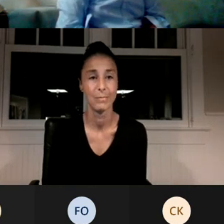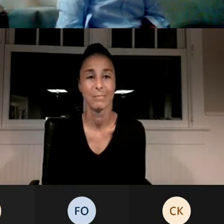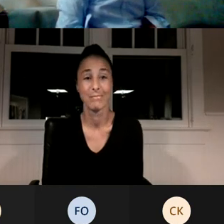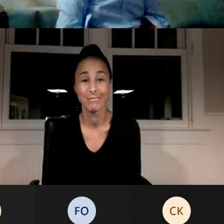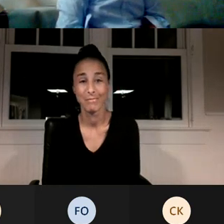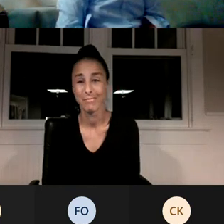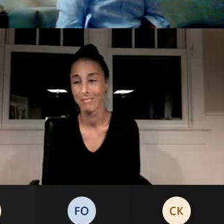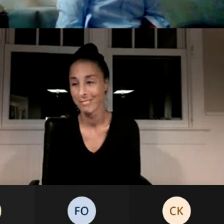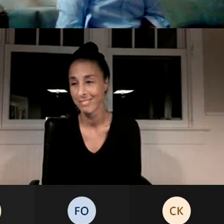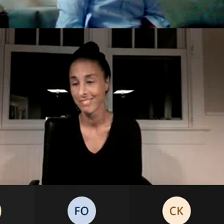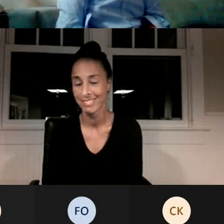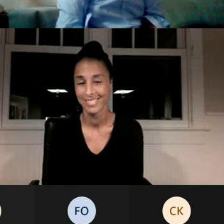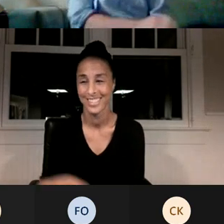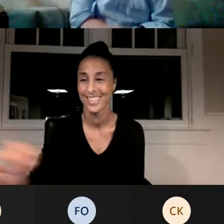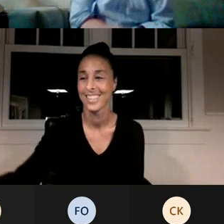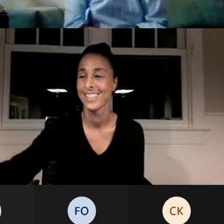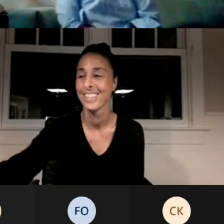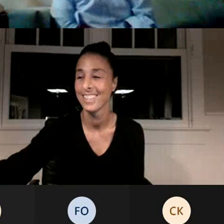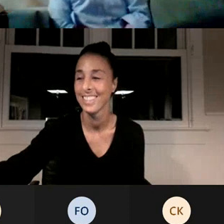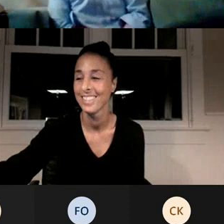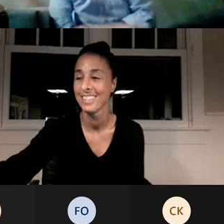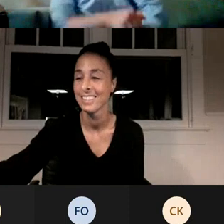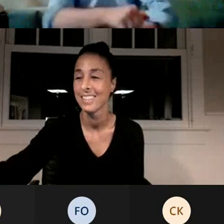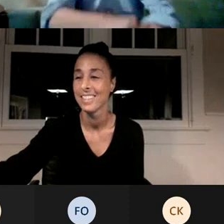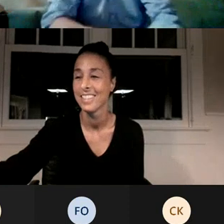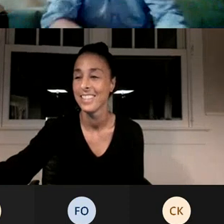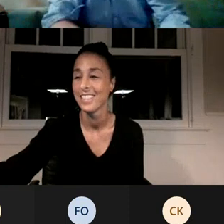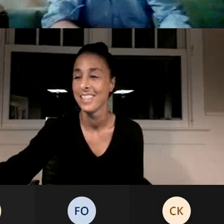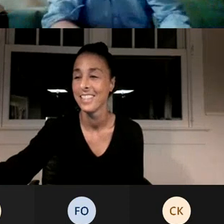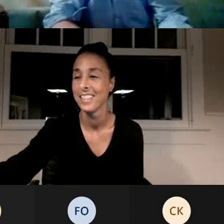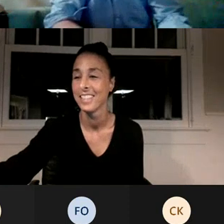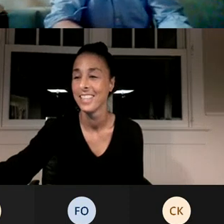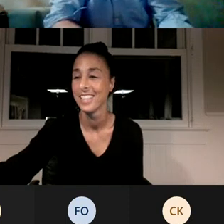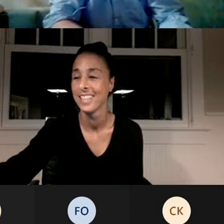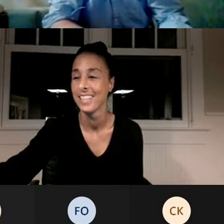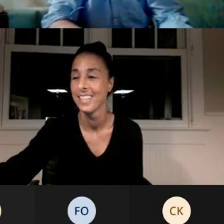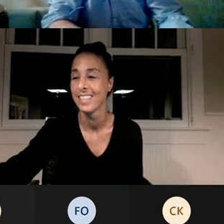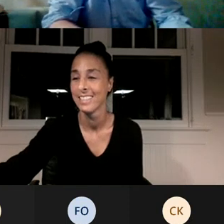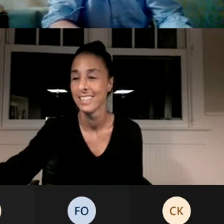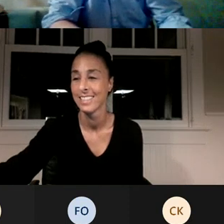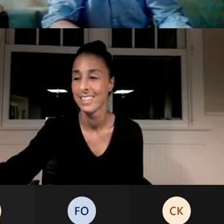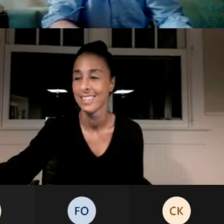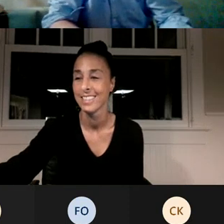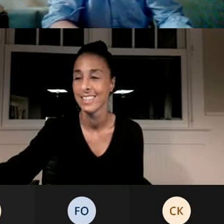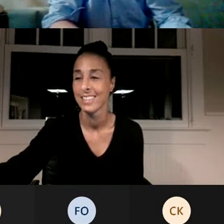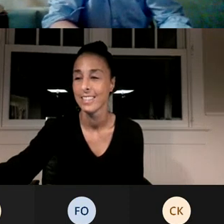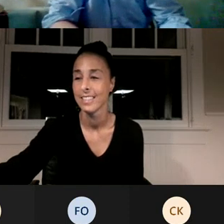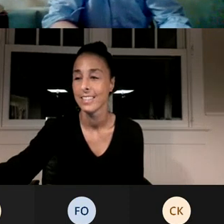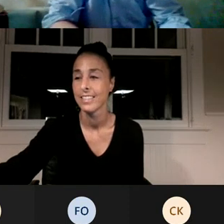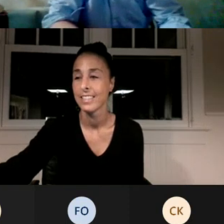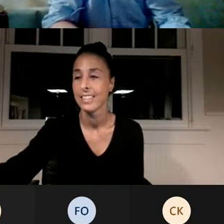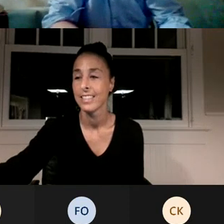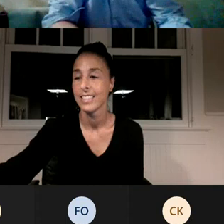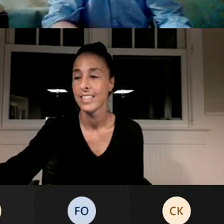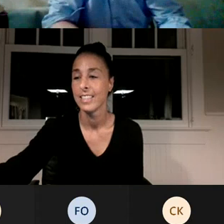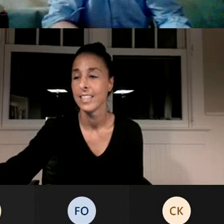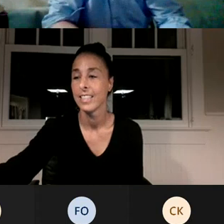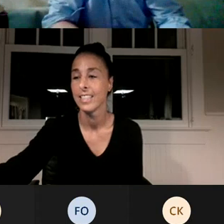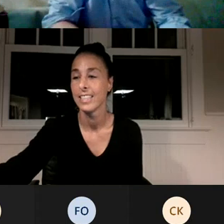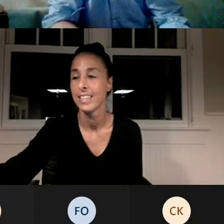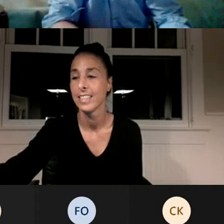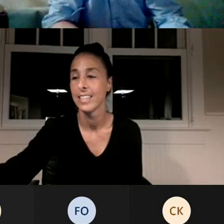low, even though that sounds like a very large number just because of how big the site is. But the nice thing about the size of the site, it does create the opportunity to really create